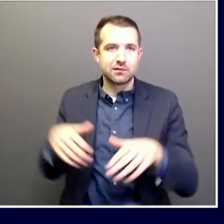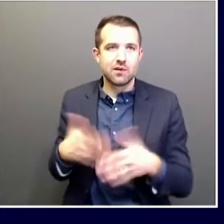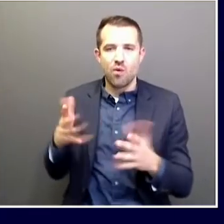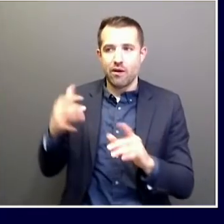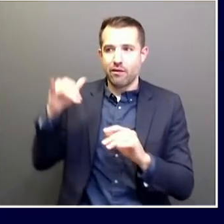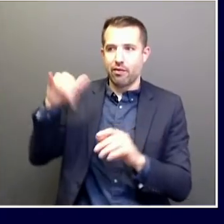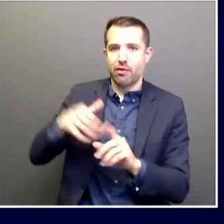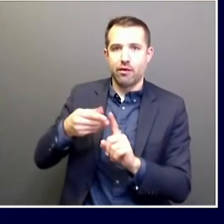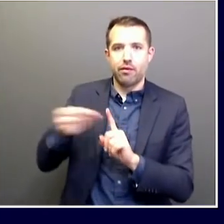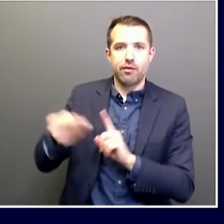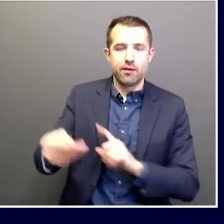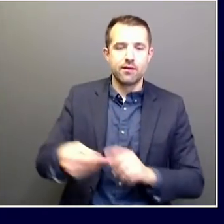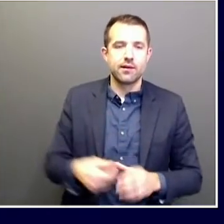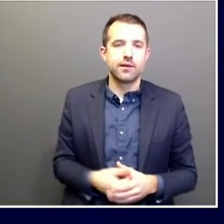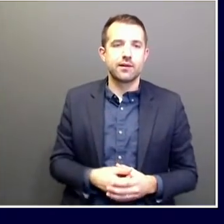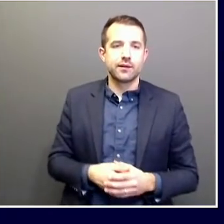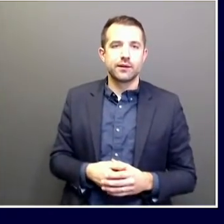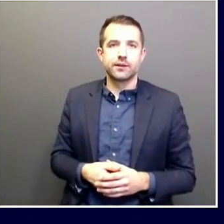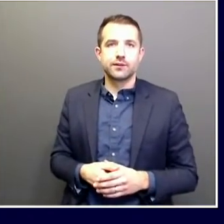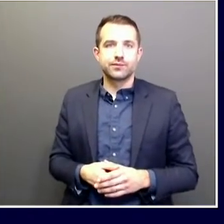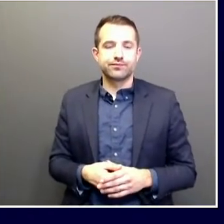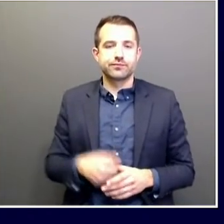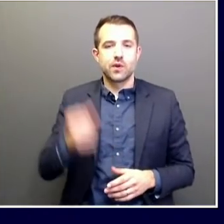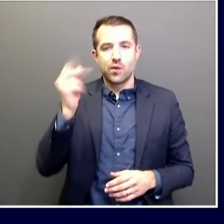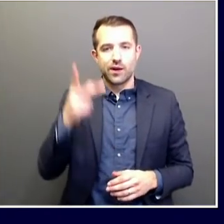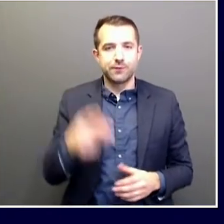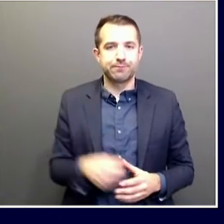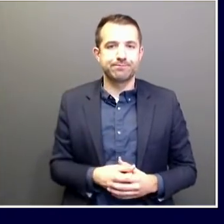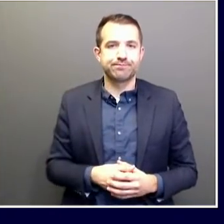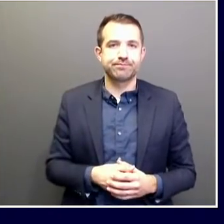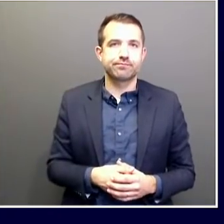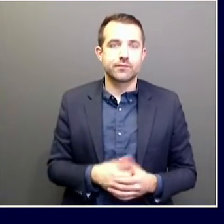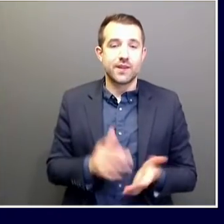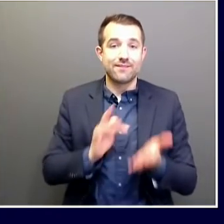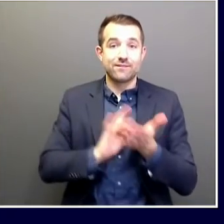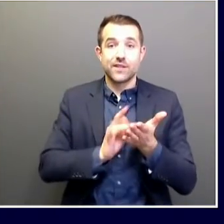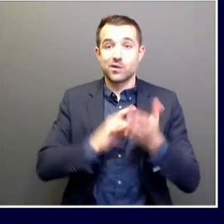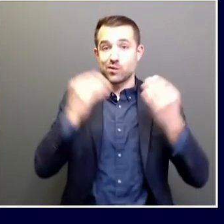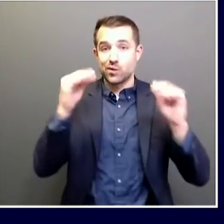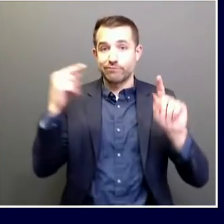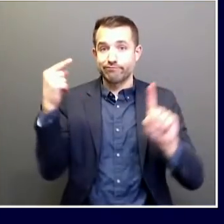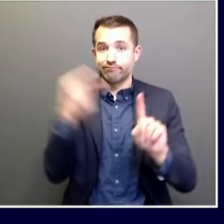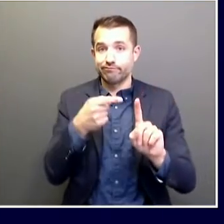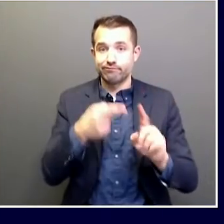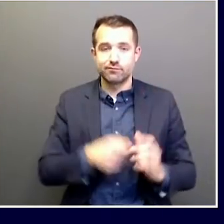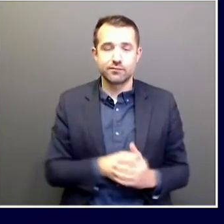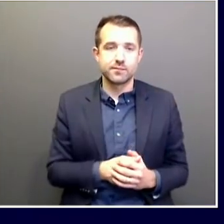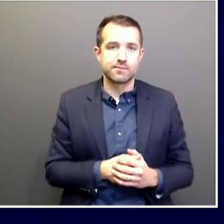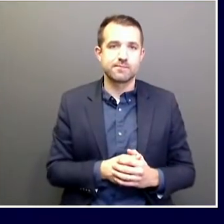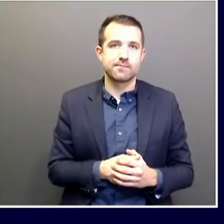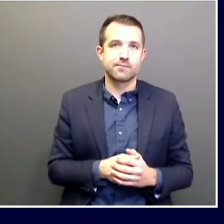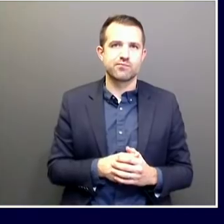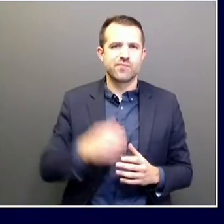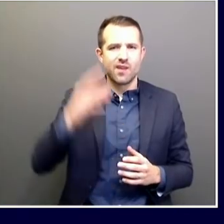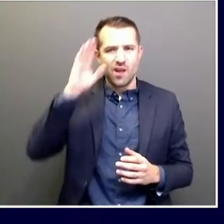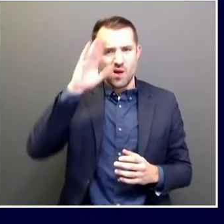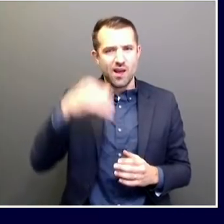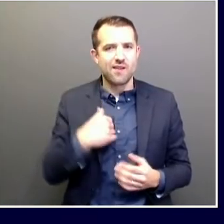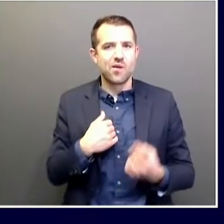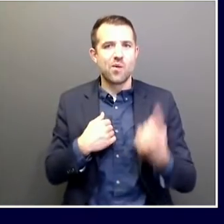Okay. And speaking of pharmacies, as you just were, we are aware of at least one pharmacy in the Bangor